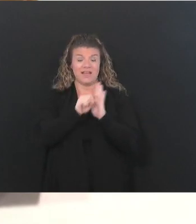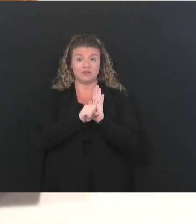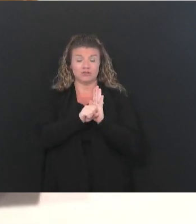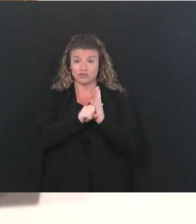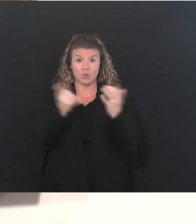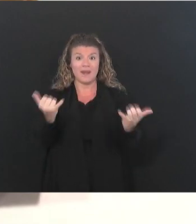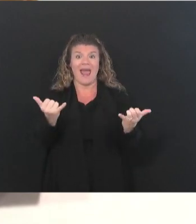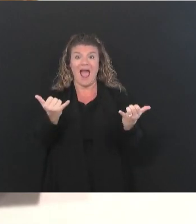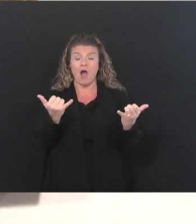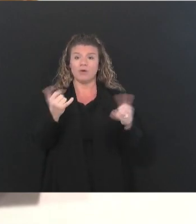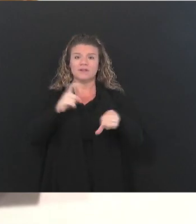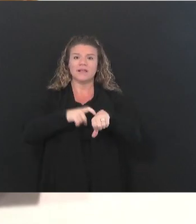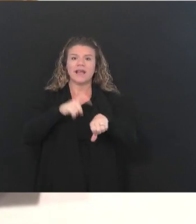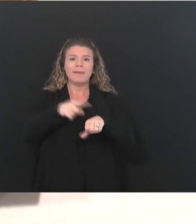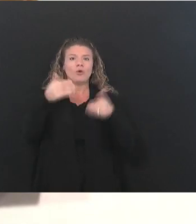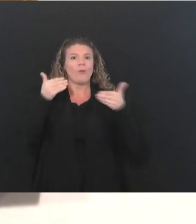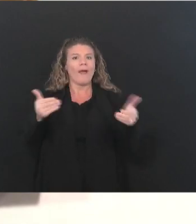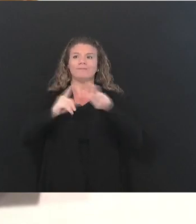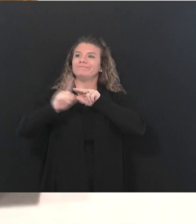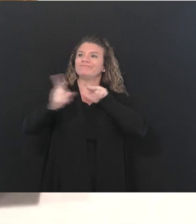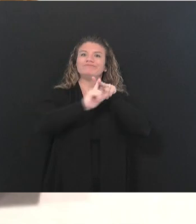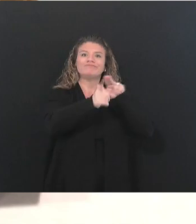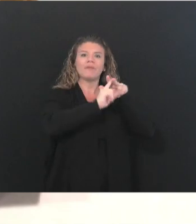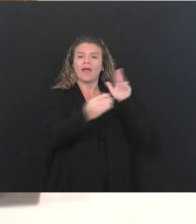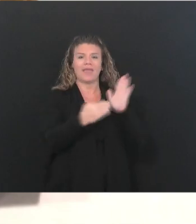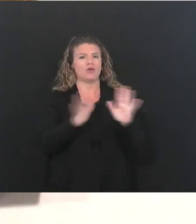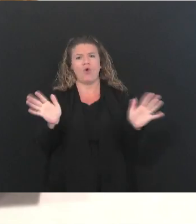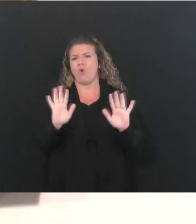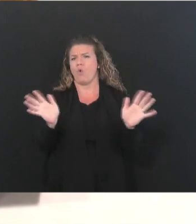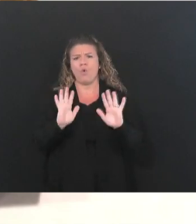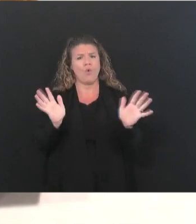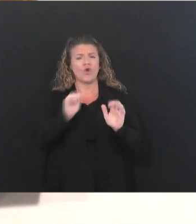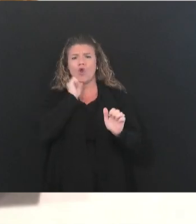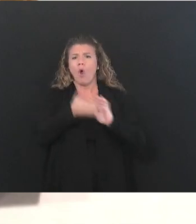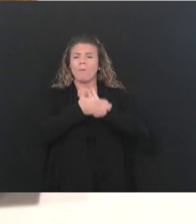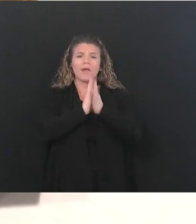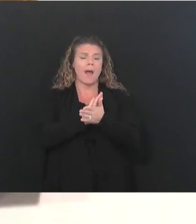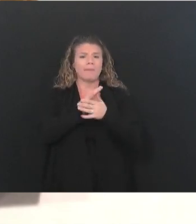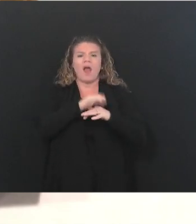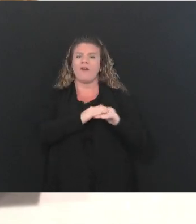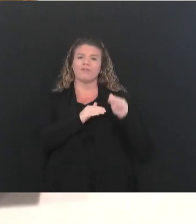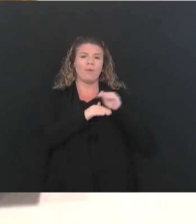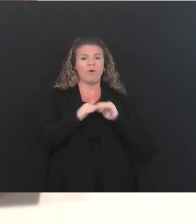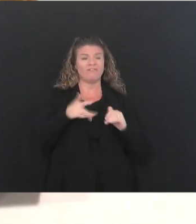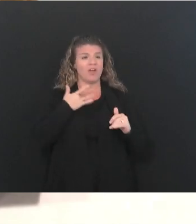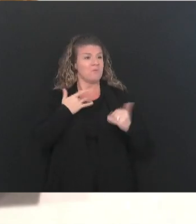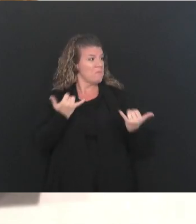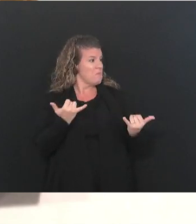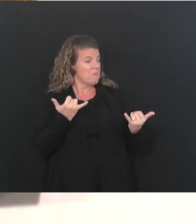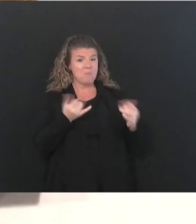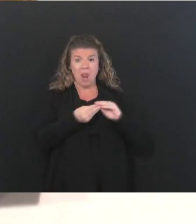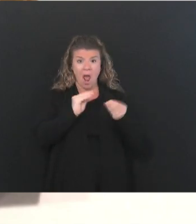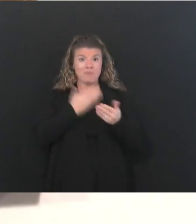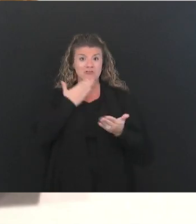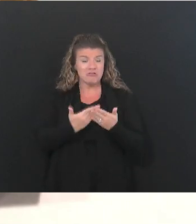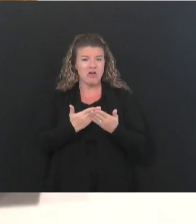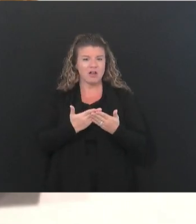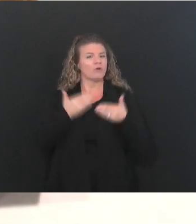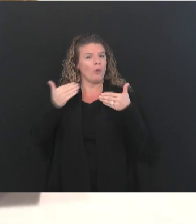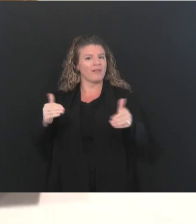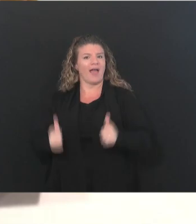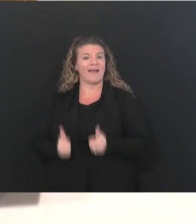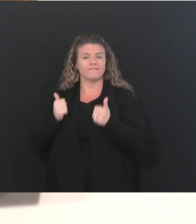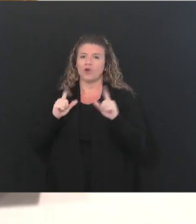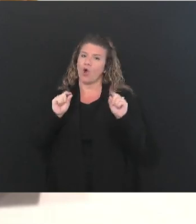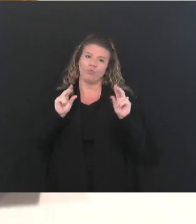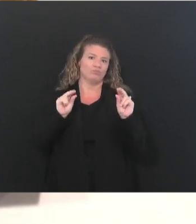to become complacent. It's not time to turn back and say, oh, we're good. In fact, this is a time that we